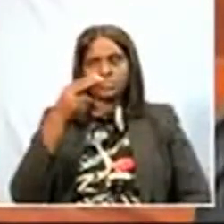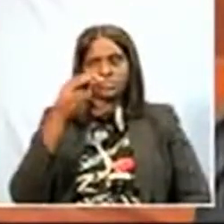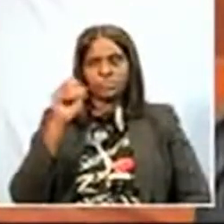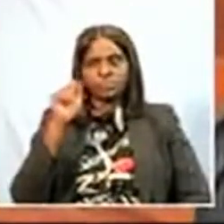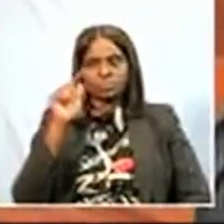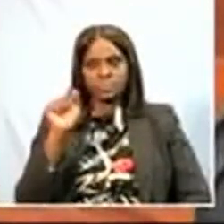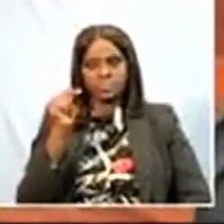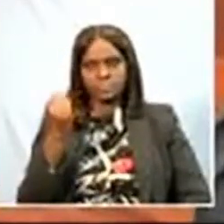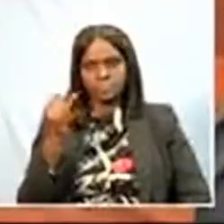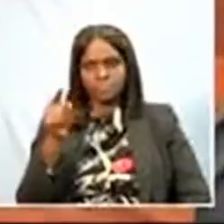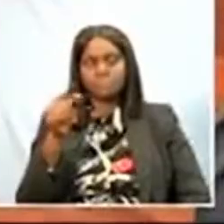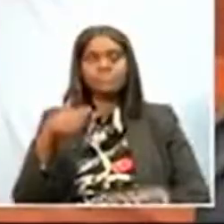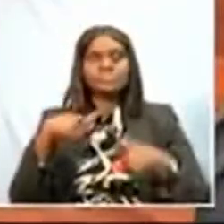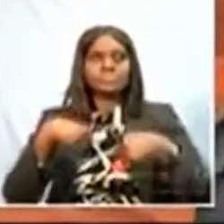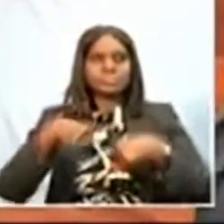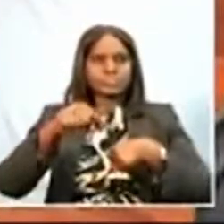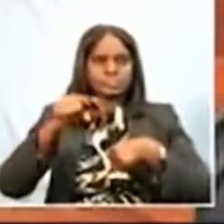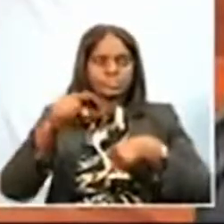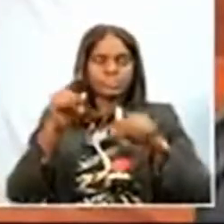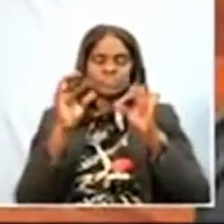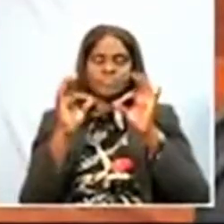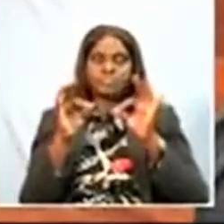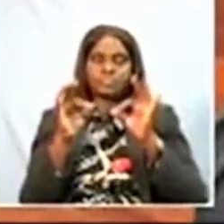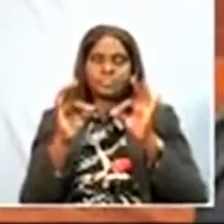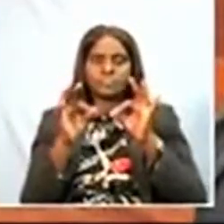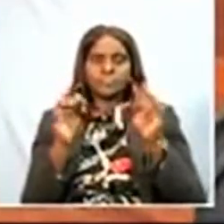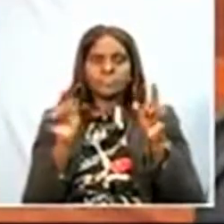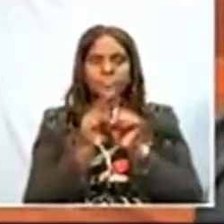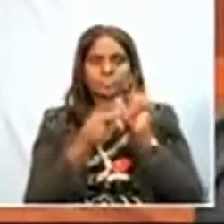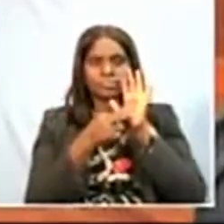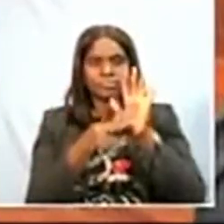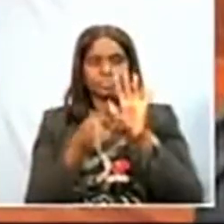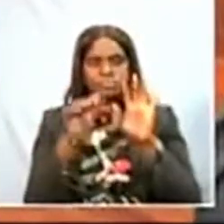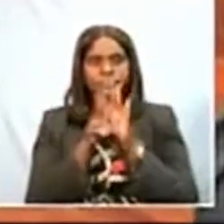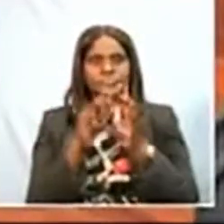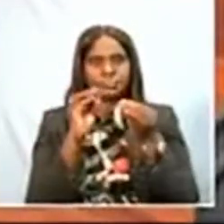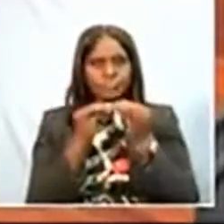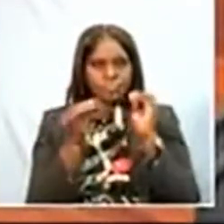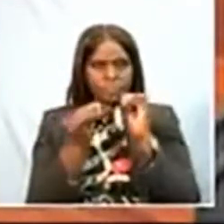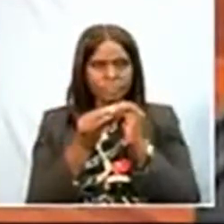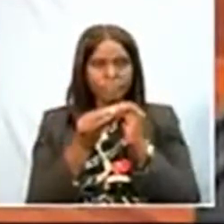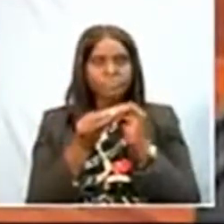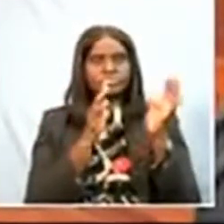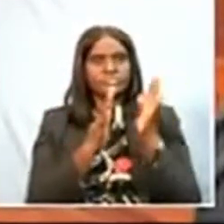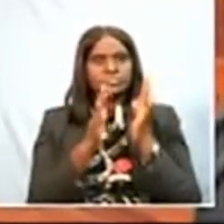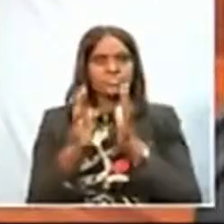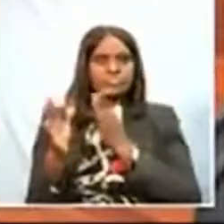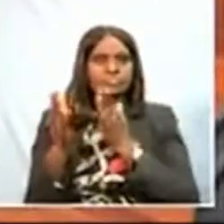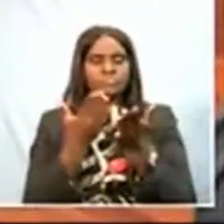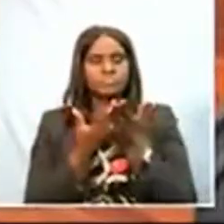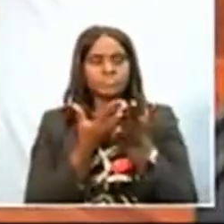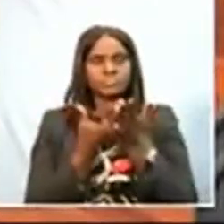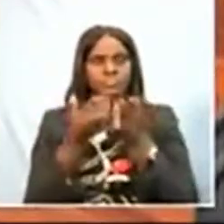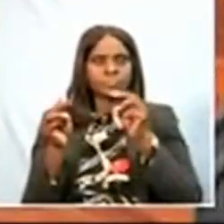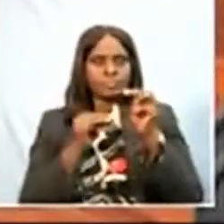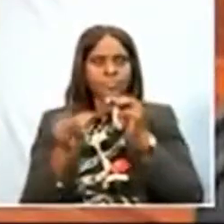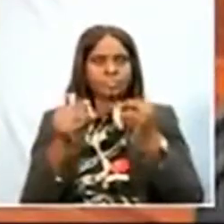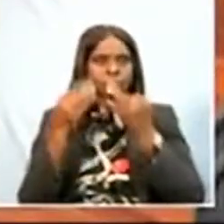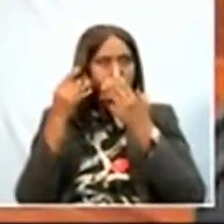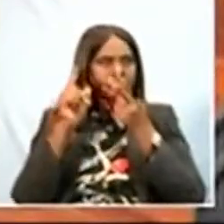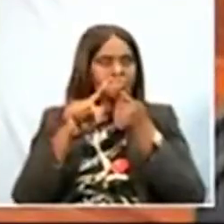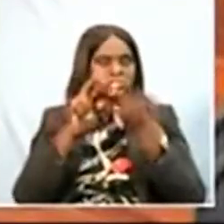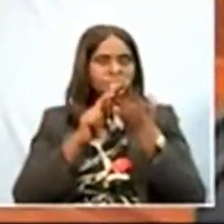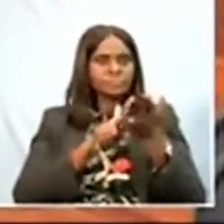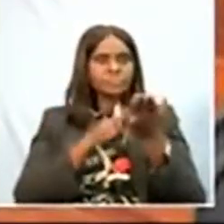currently progressing well. This is shown on Appendix C. Remedial measures, management wishes to